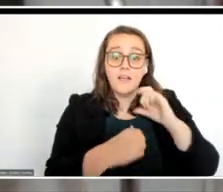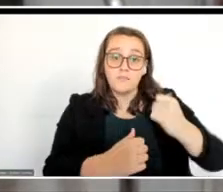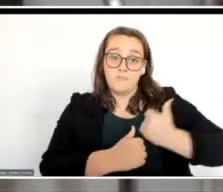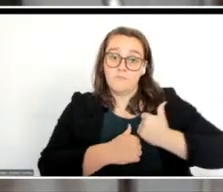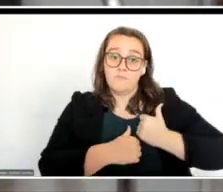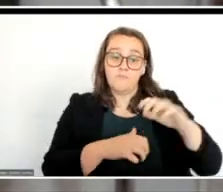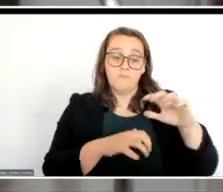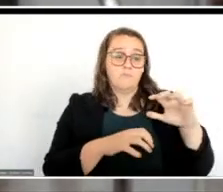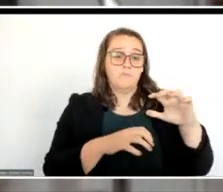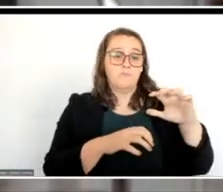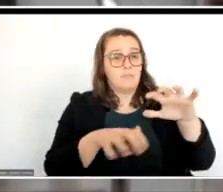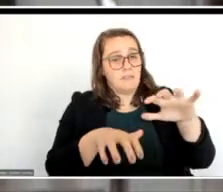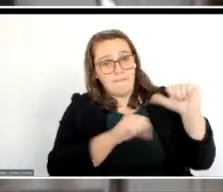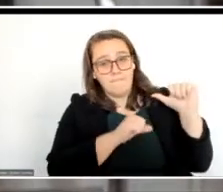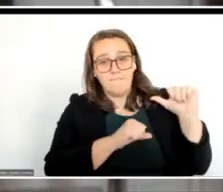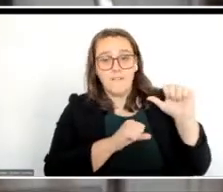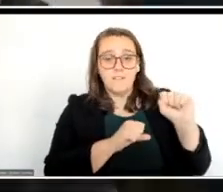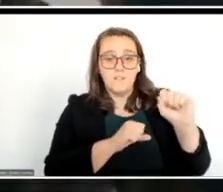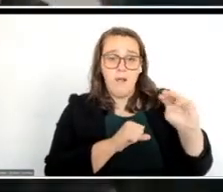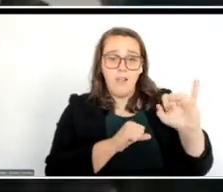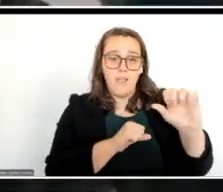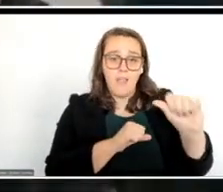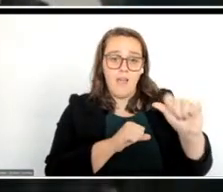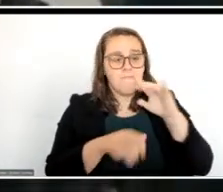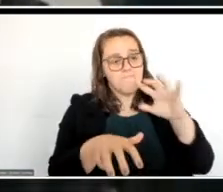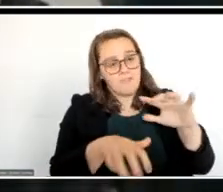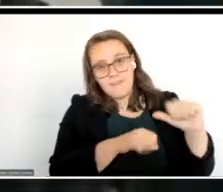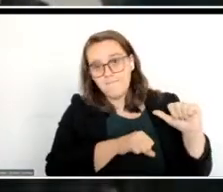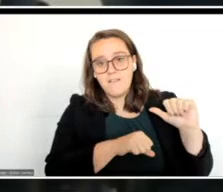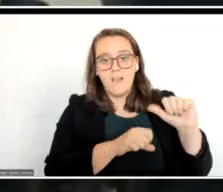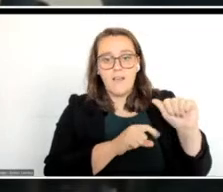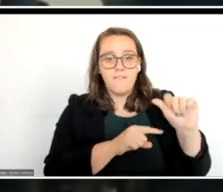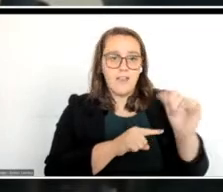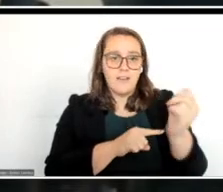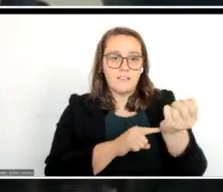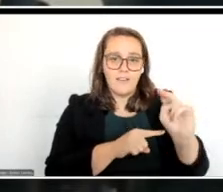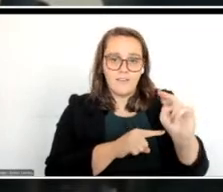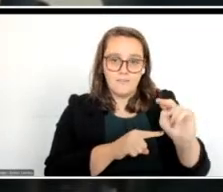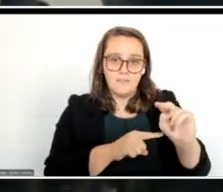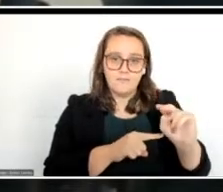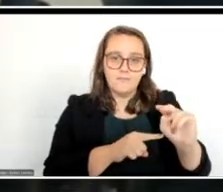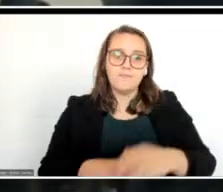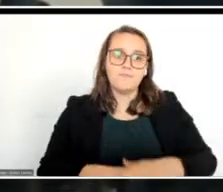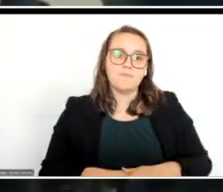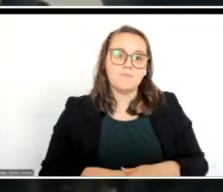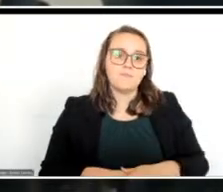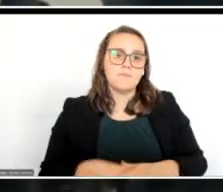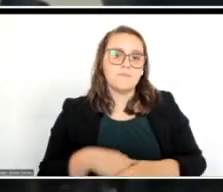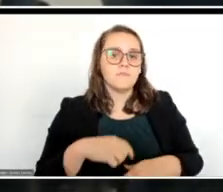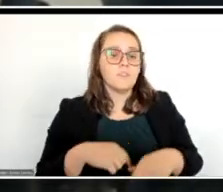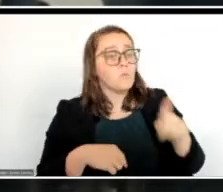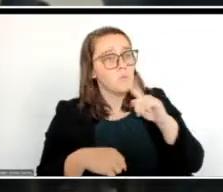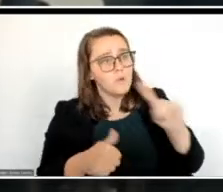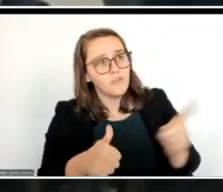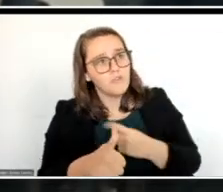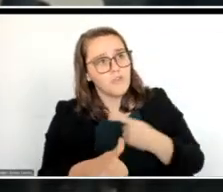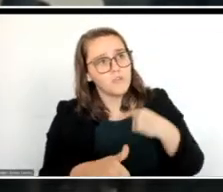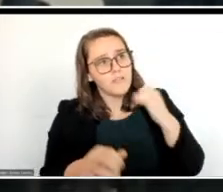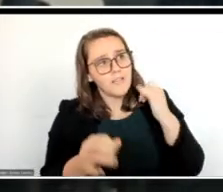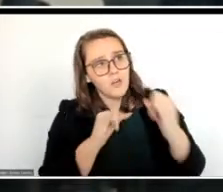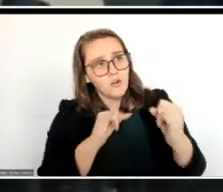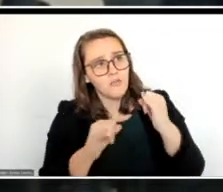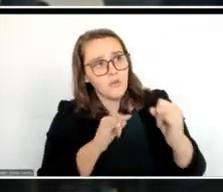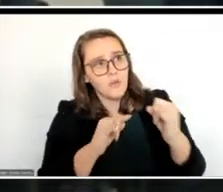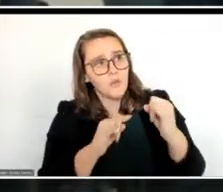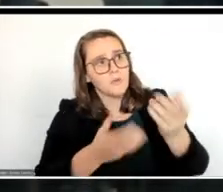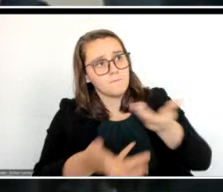out of Somalia, get U.S. forces out of Afghanistan. When you first interviewed and met Colonel Douglas McGregor, is it fair to say